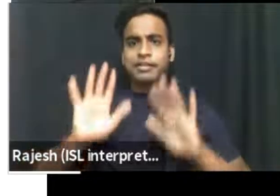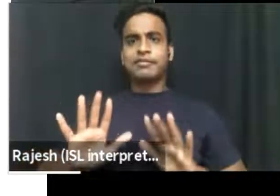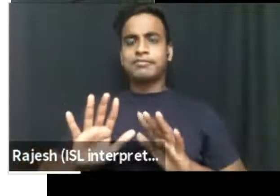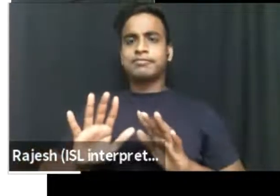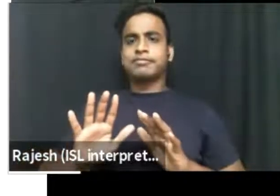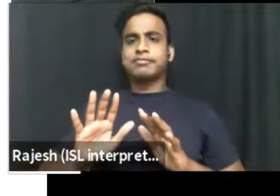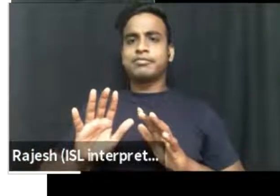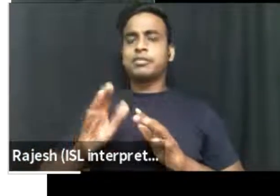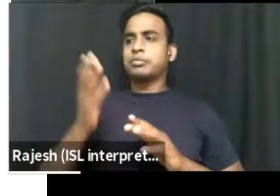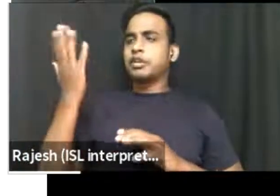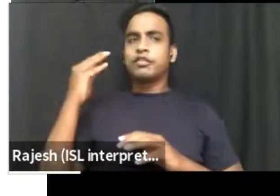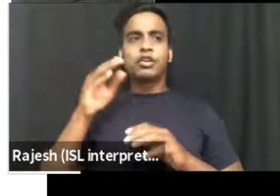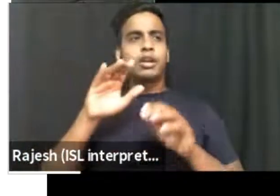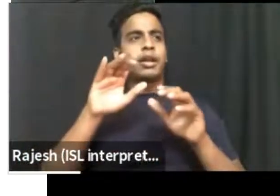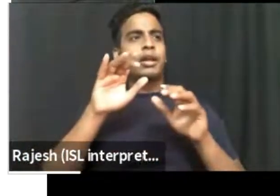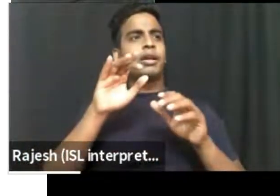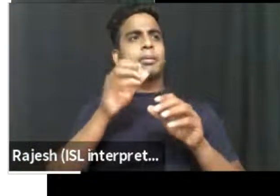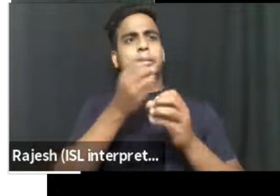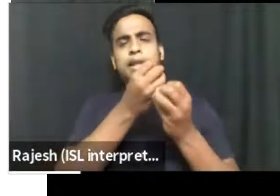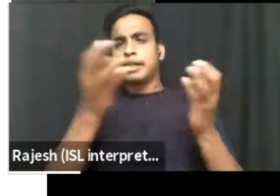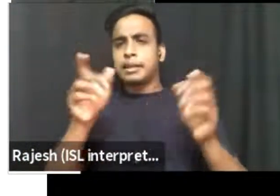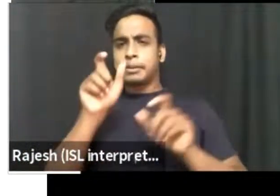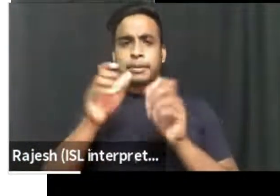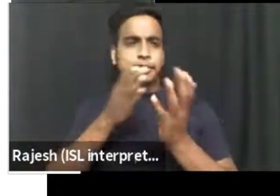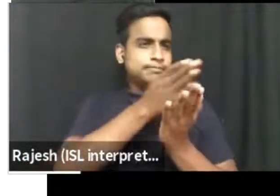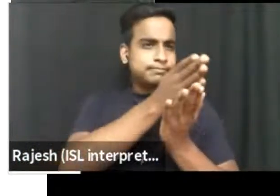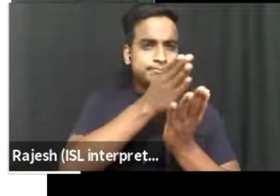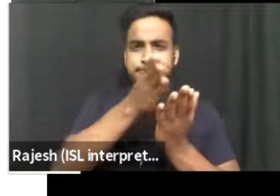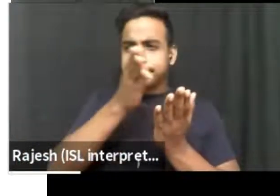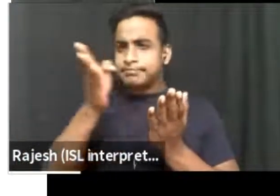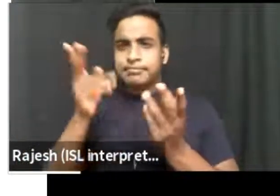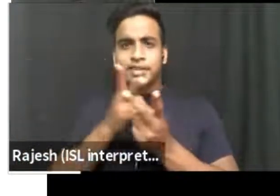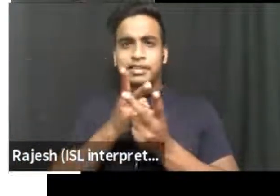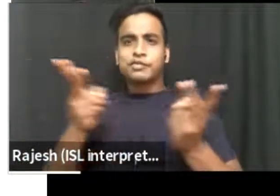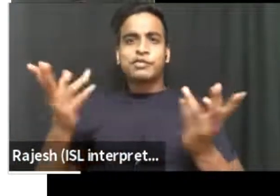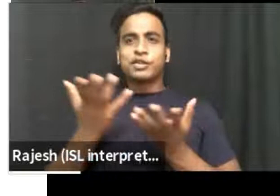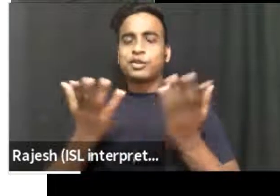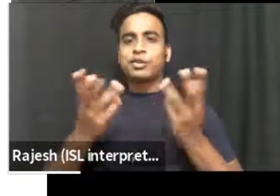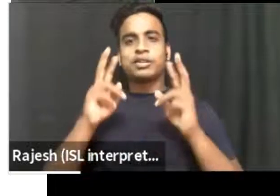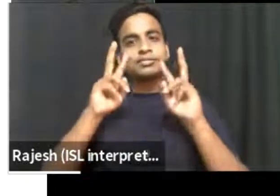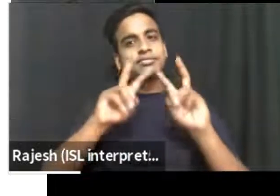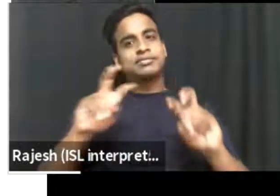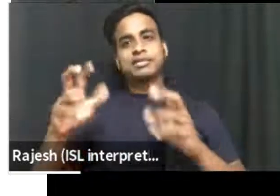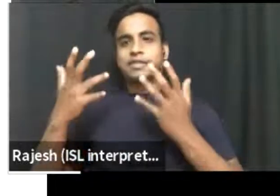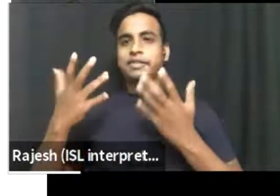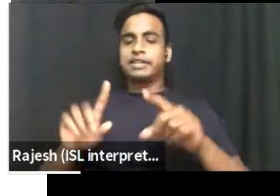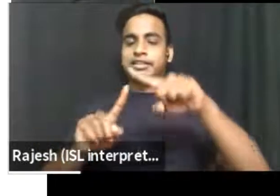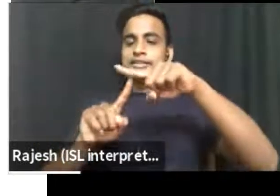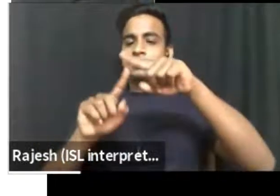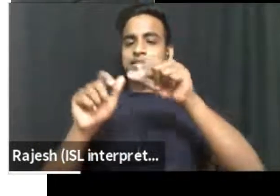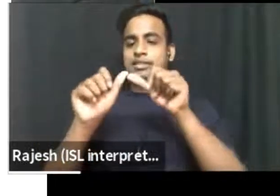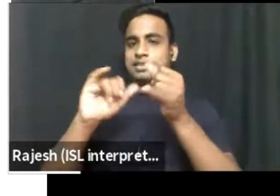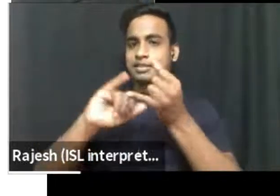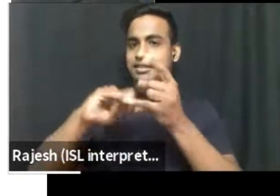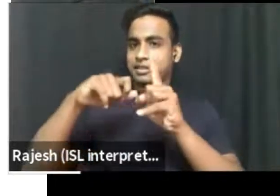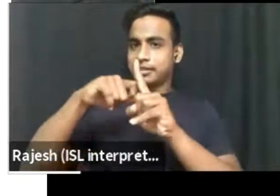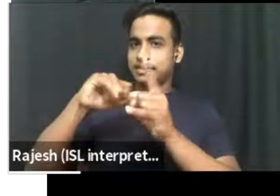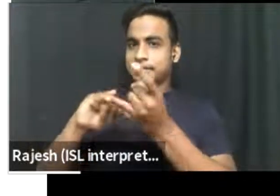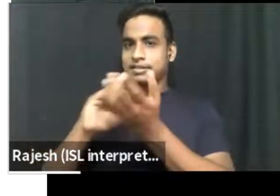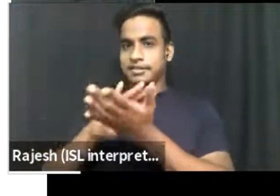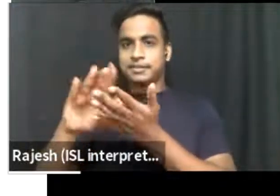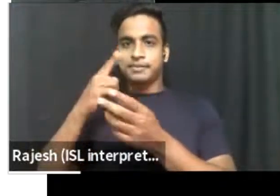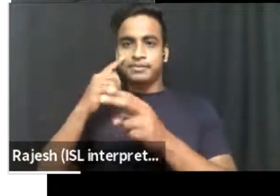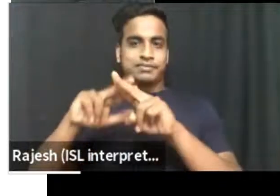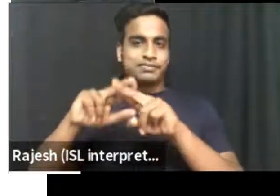the various approaches. So as Venki highlighted, task shifting has been come out very